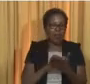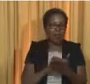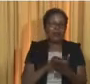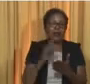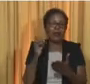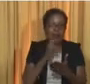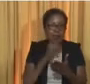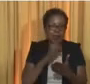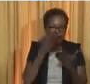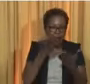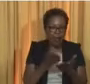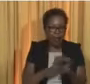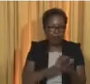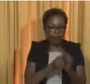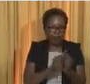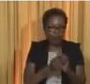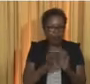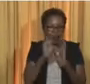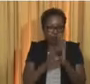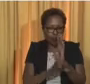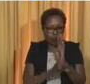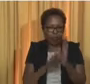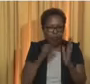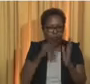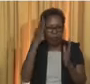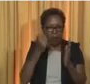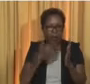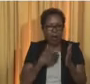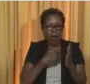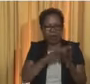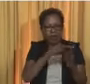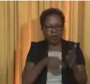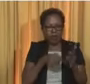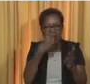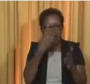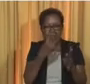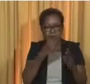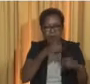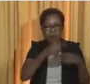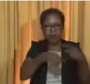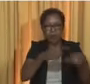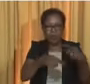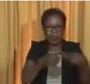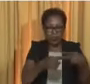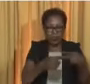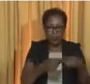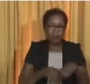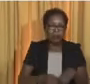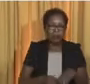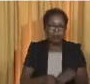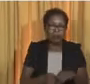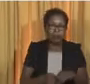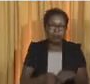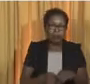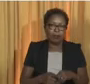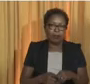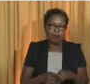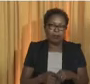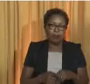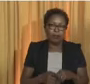has been tamed by the tiered amendment process that entrenches the core of essential provisions through a